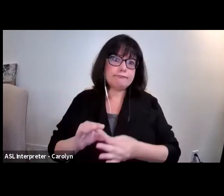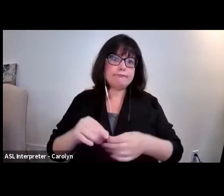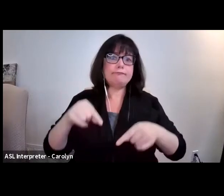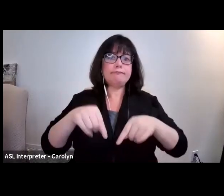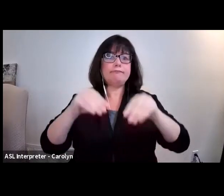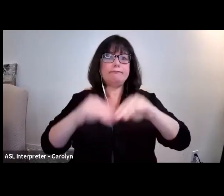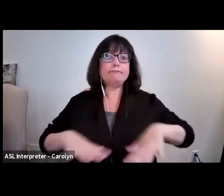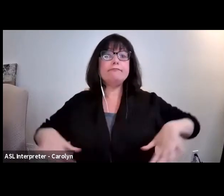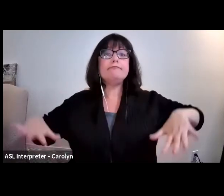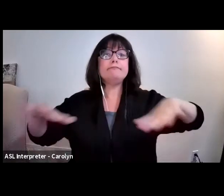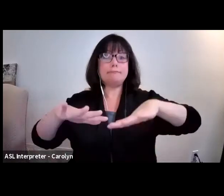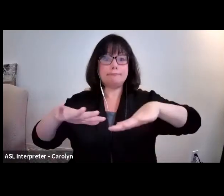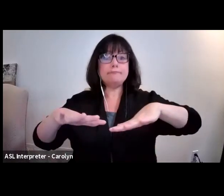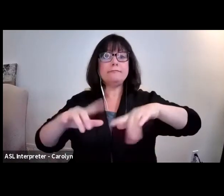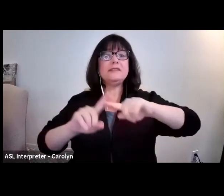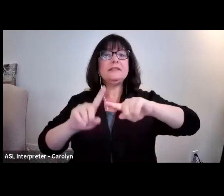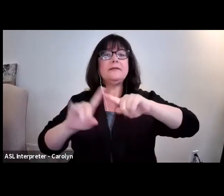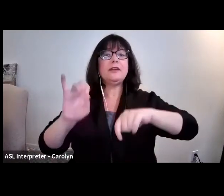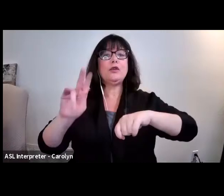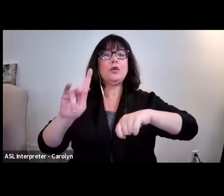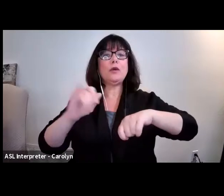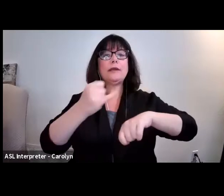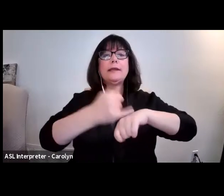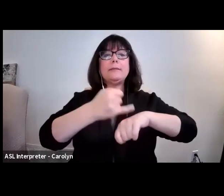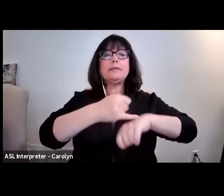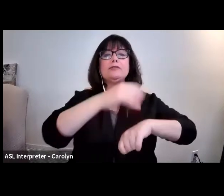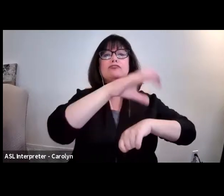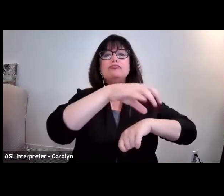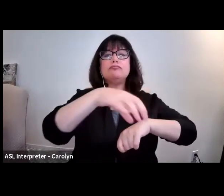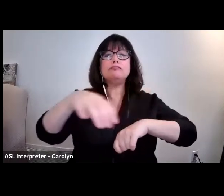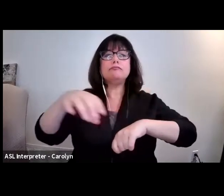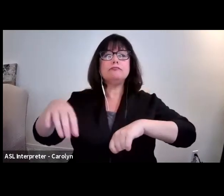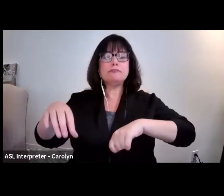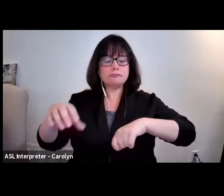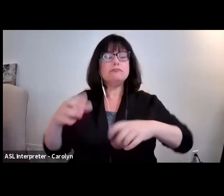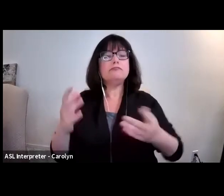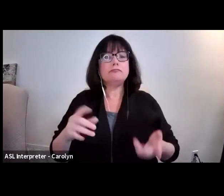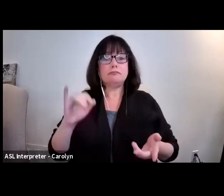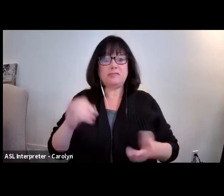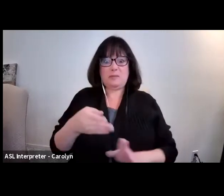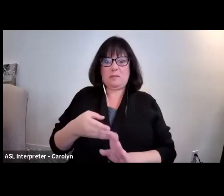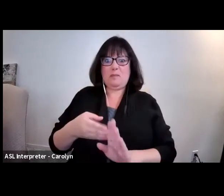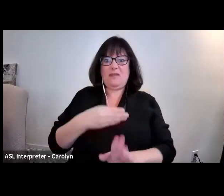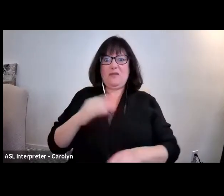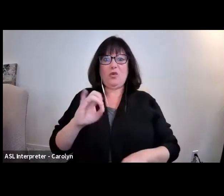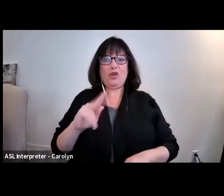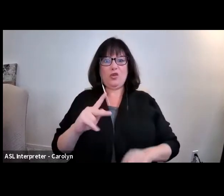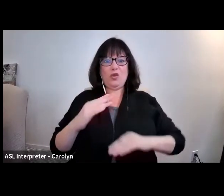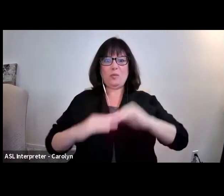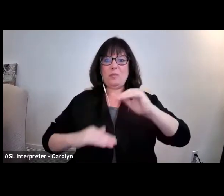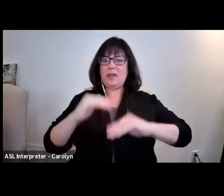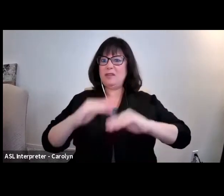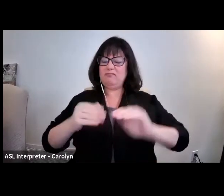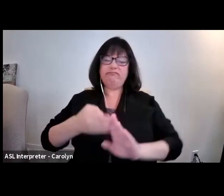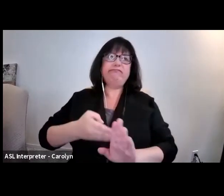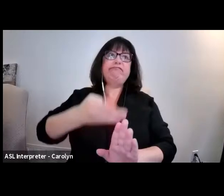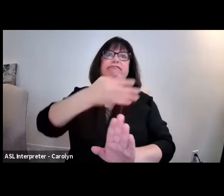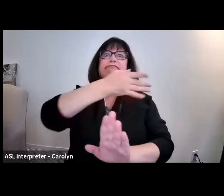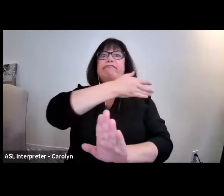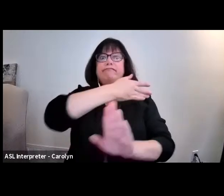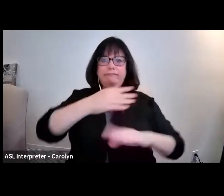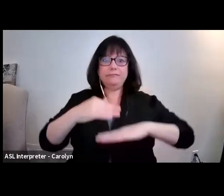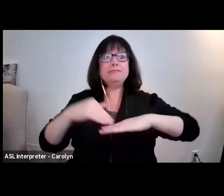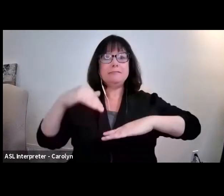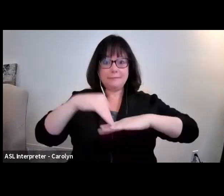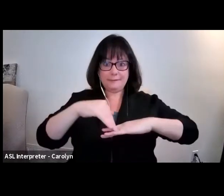campuses are located that precede the establishment of the university. York University acknowledges